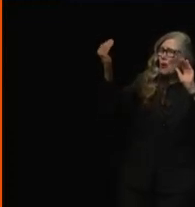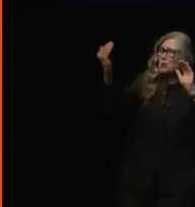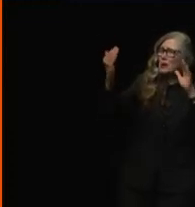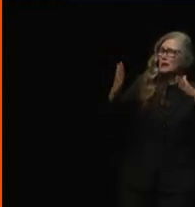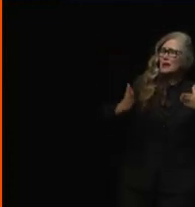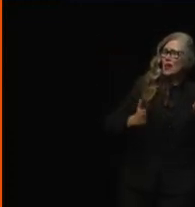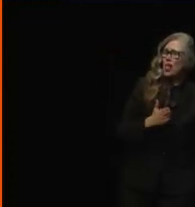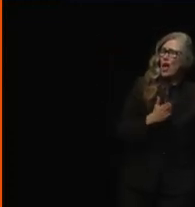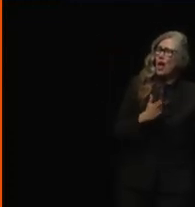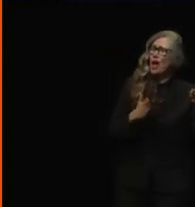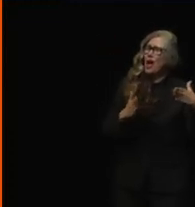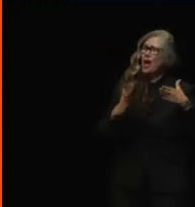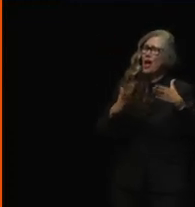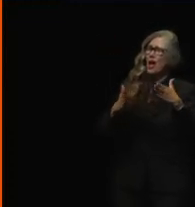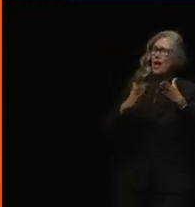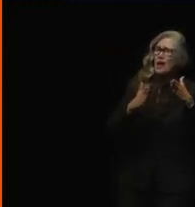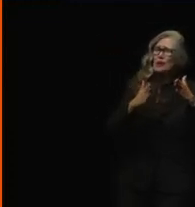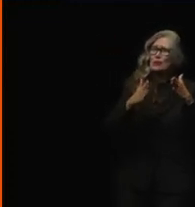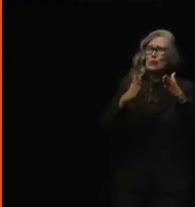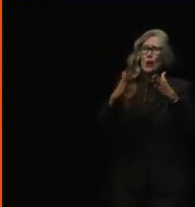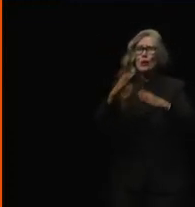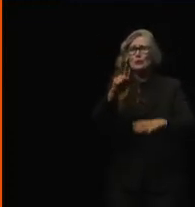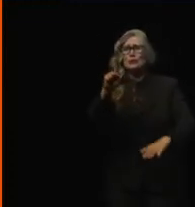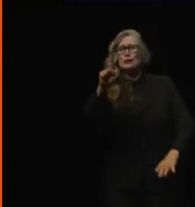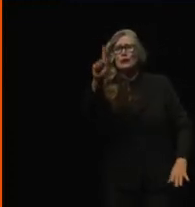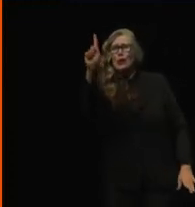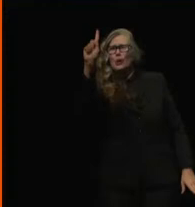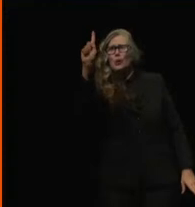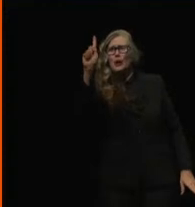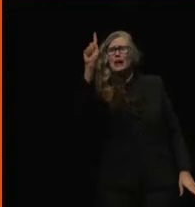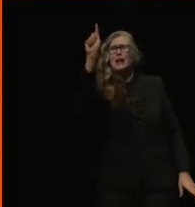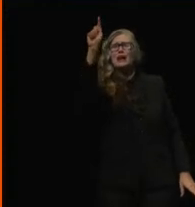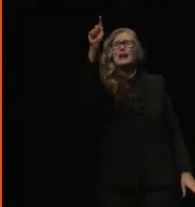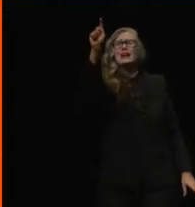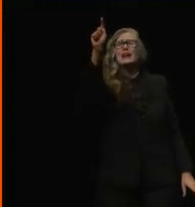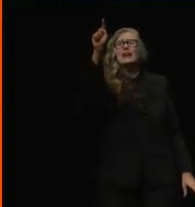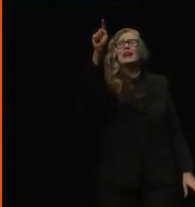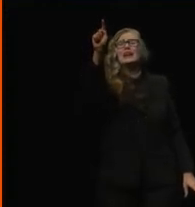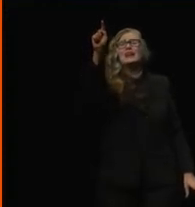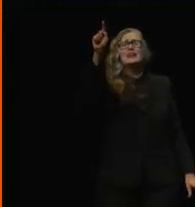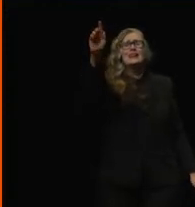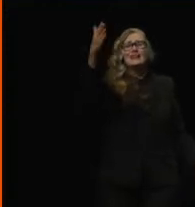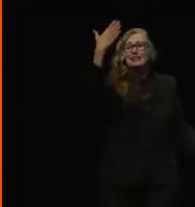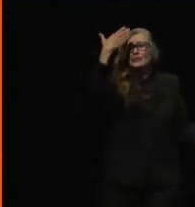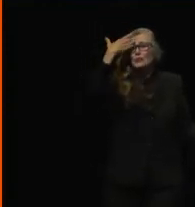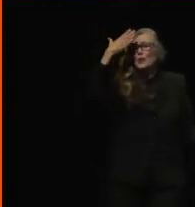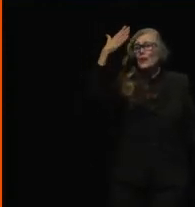and I don't know where it ends, but I hope.